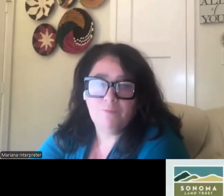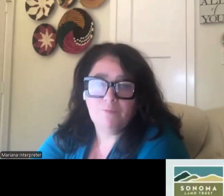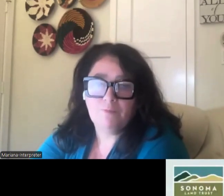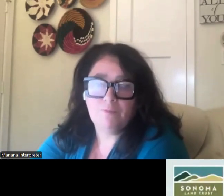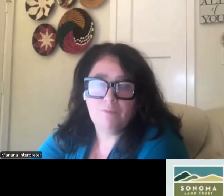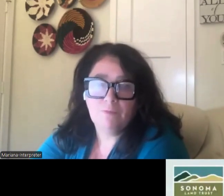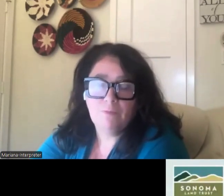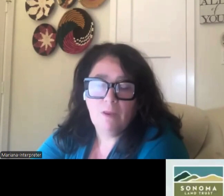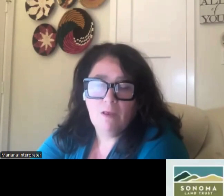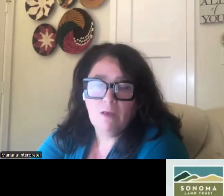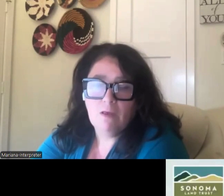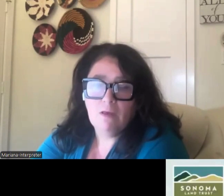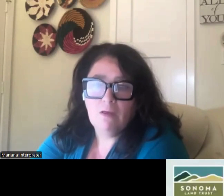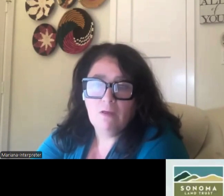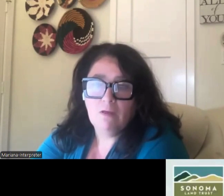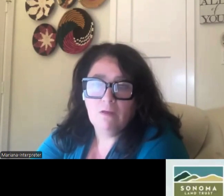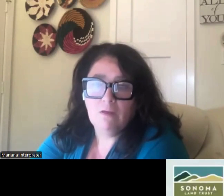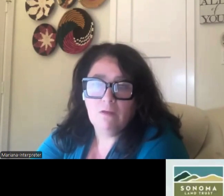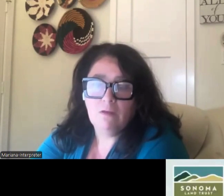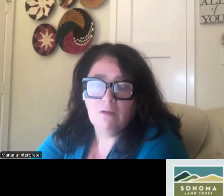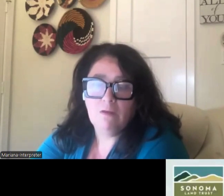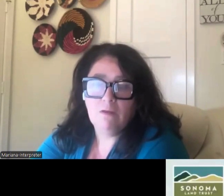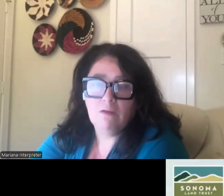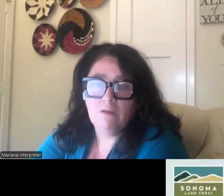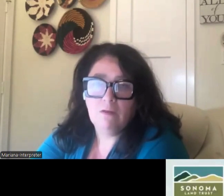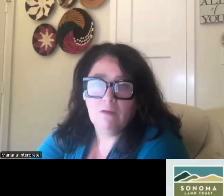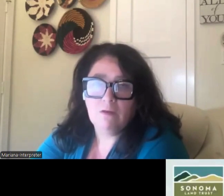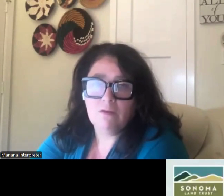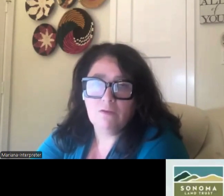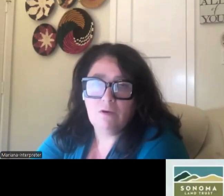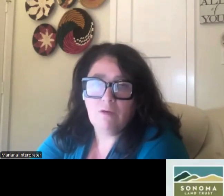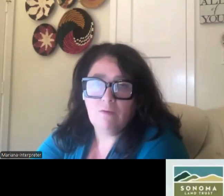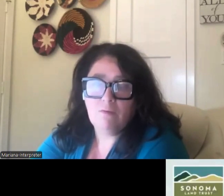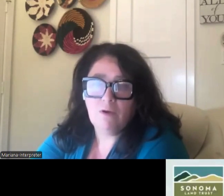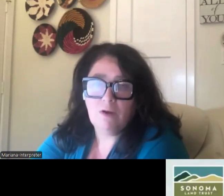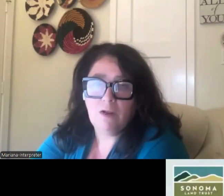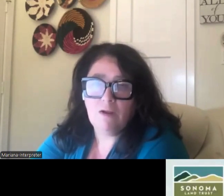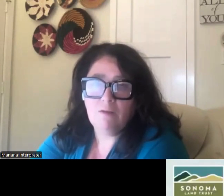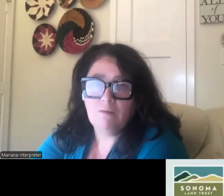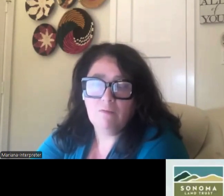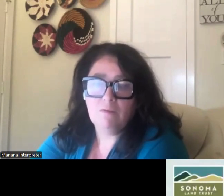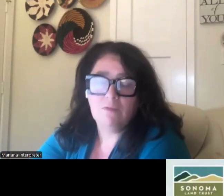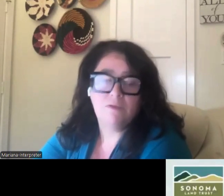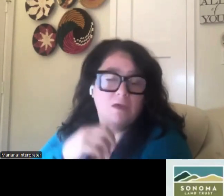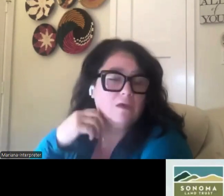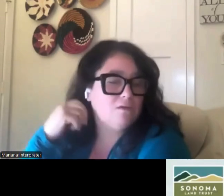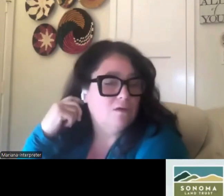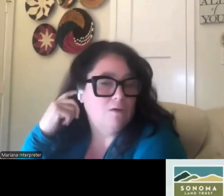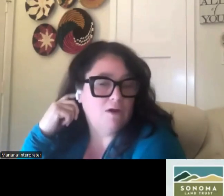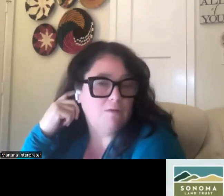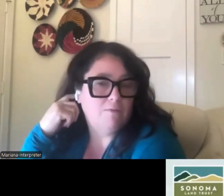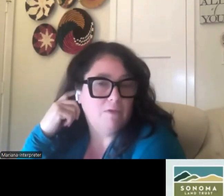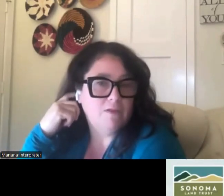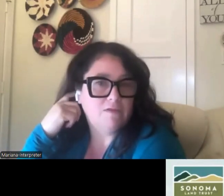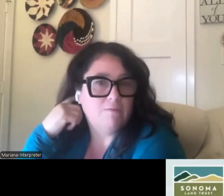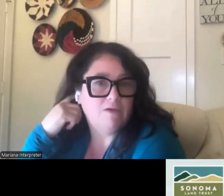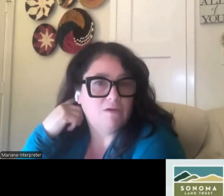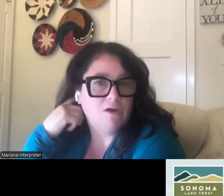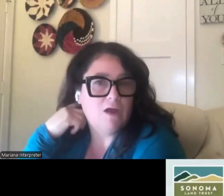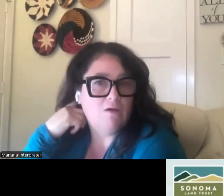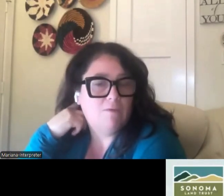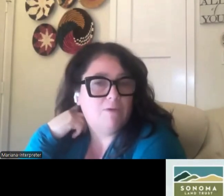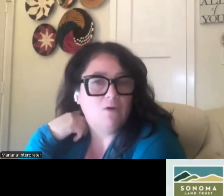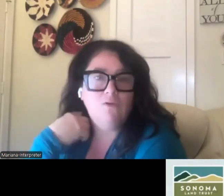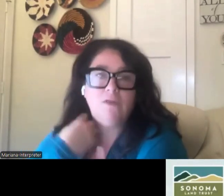I think that's a great segue to a question I want to make sure we ask before a lot of our folks might drop off